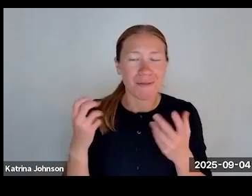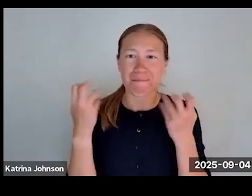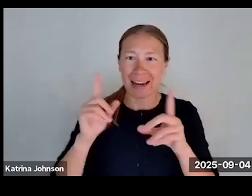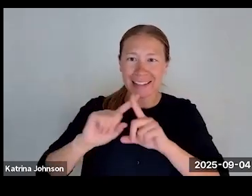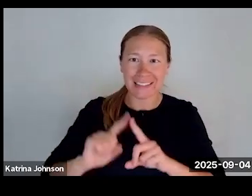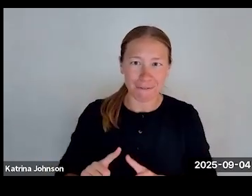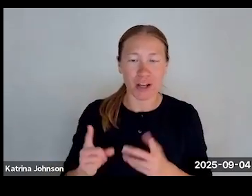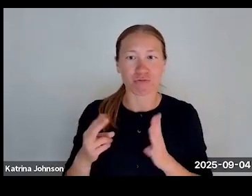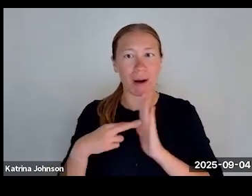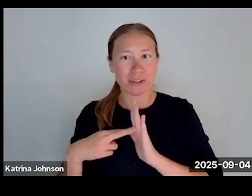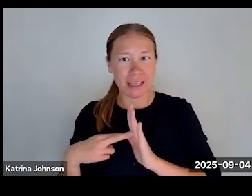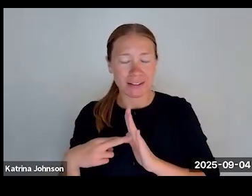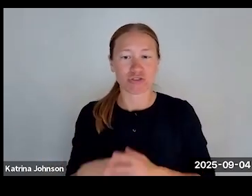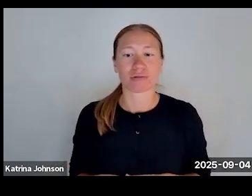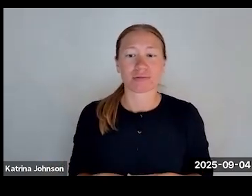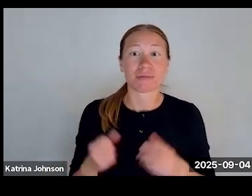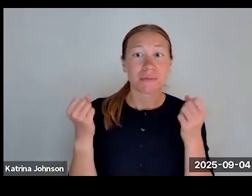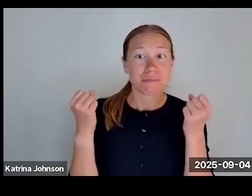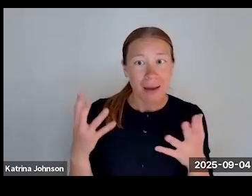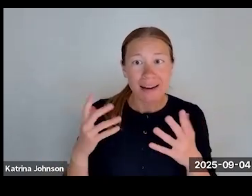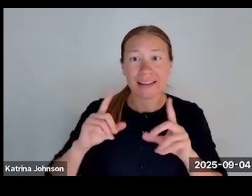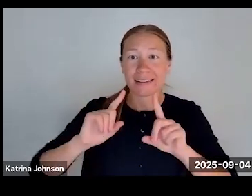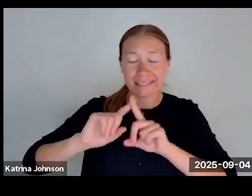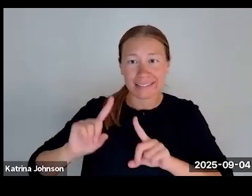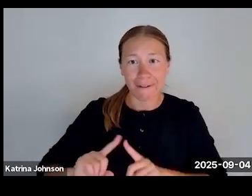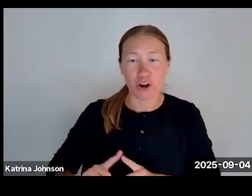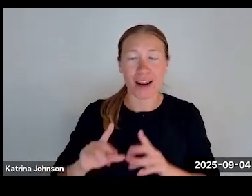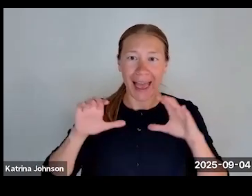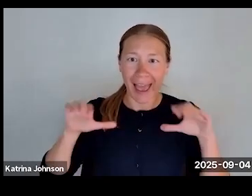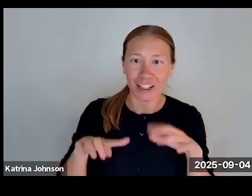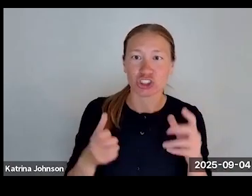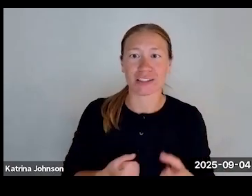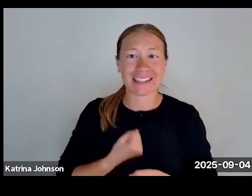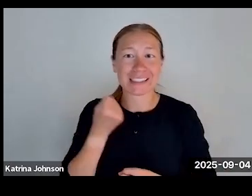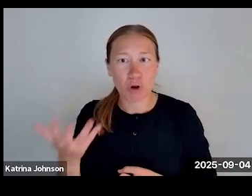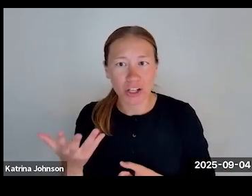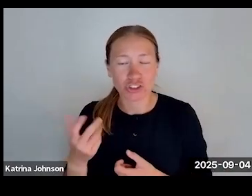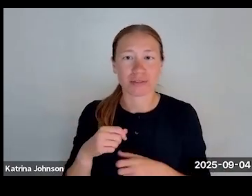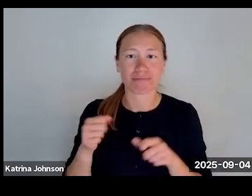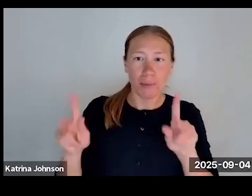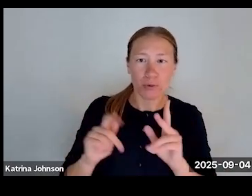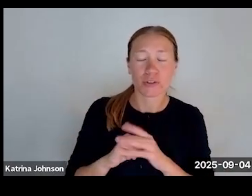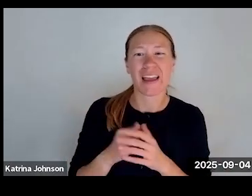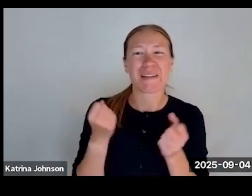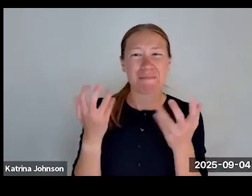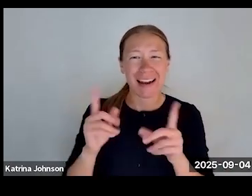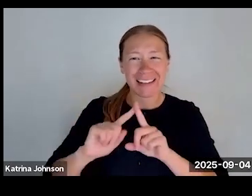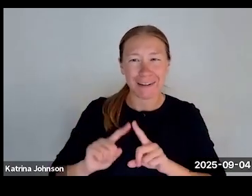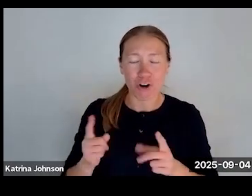of representation, multiple means of action and expression, and multiple means of